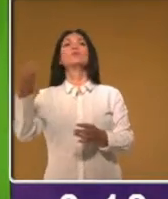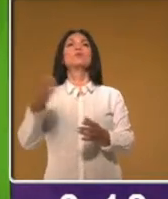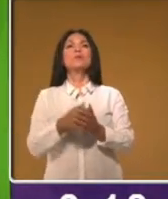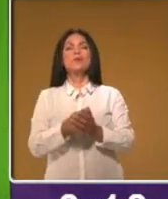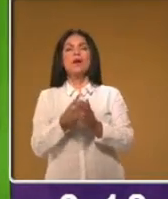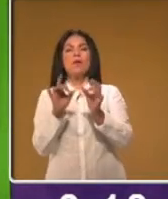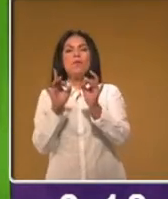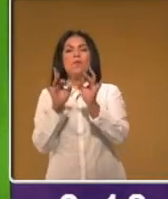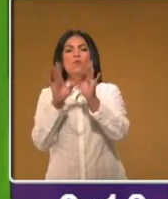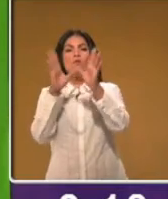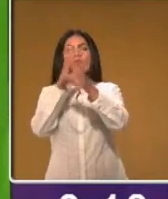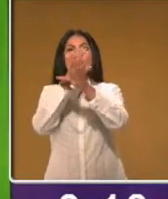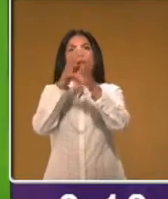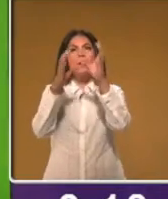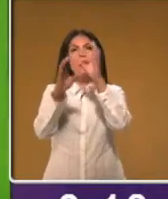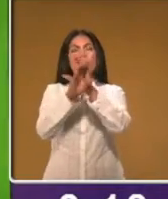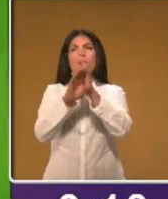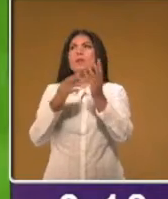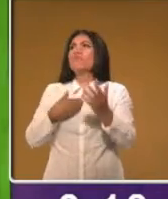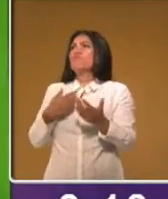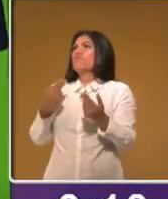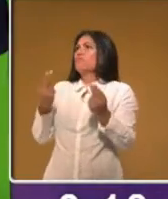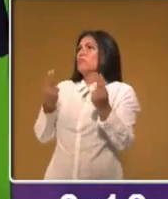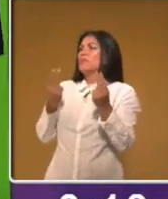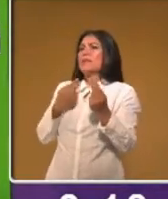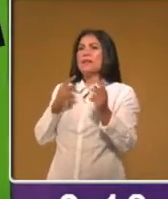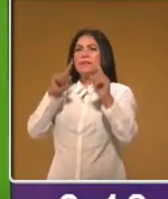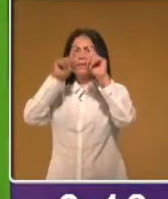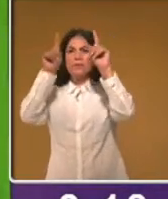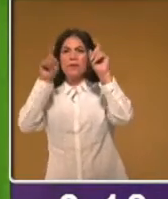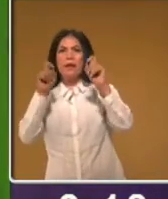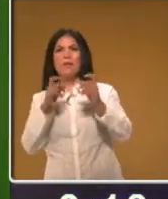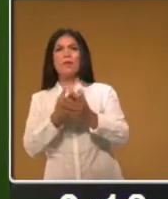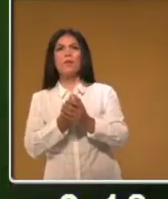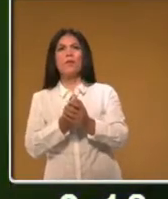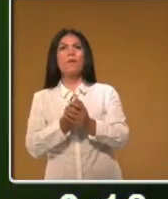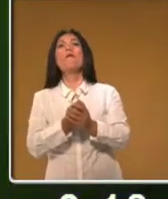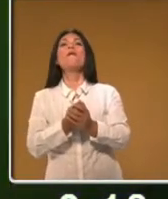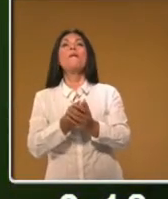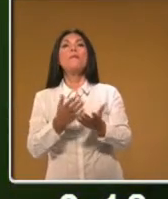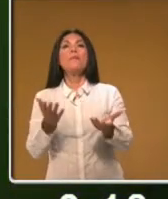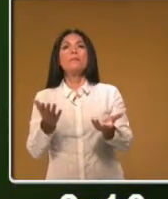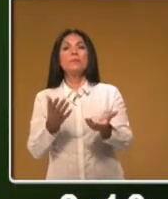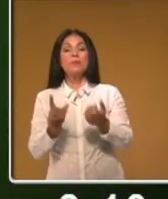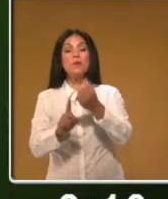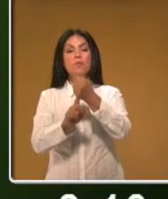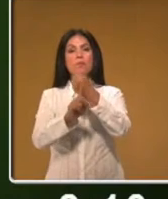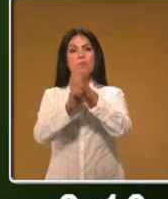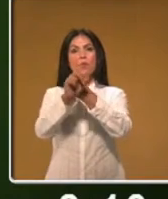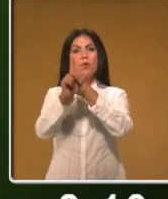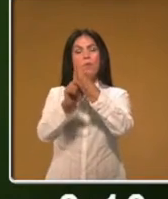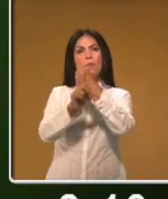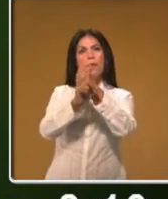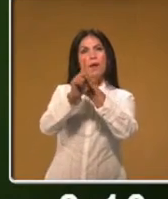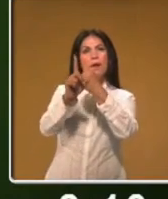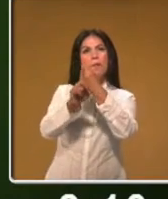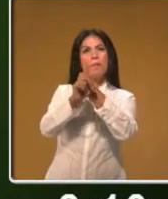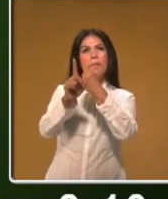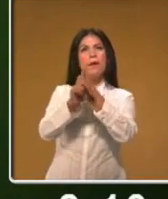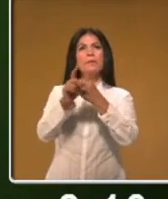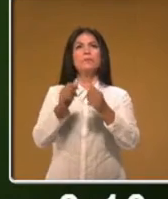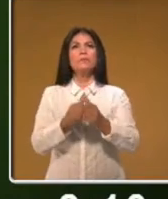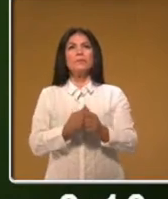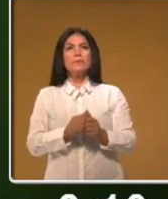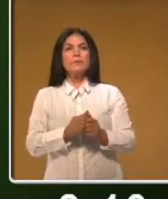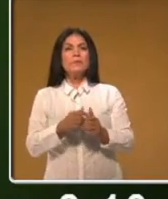situation. Expectations not met. What is that? Well, when we have a problem and when we want to describe